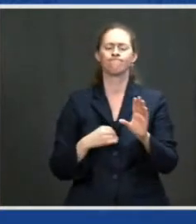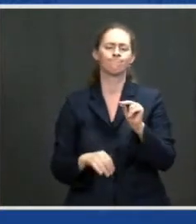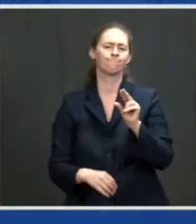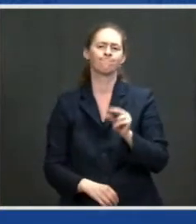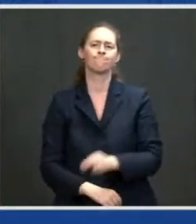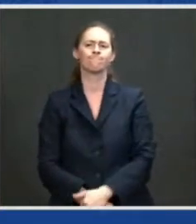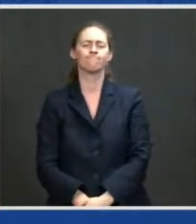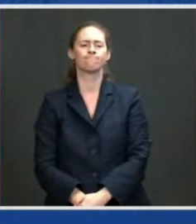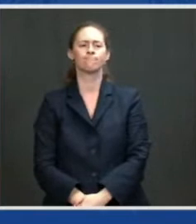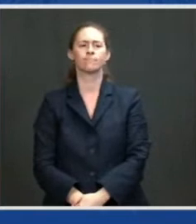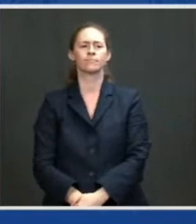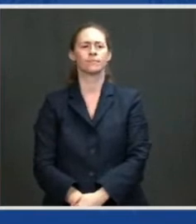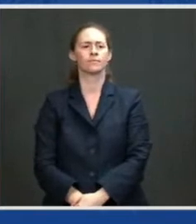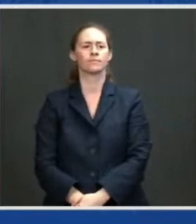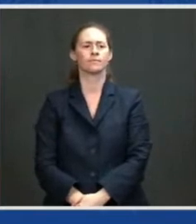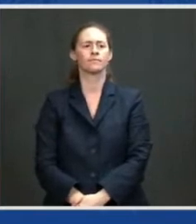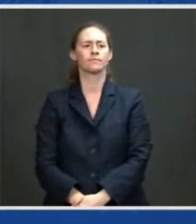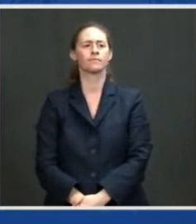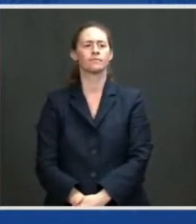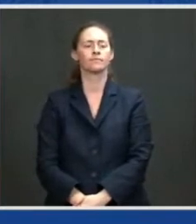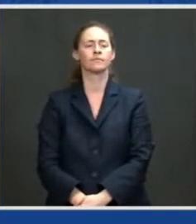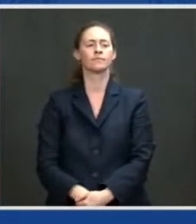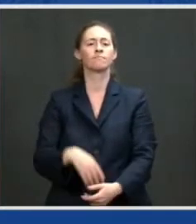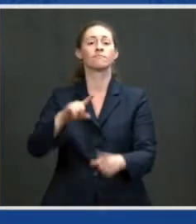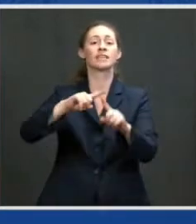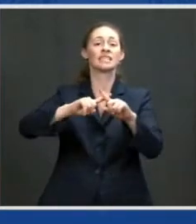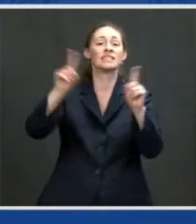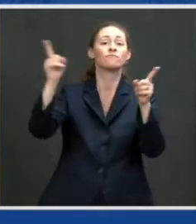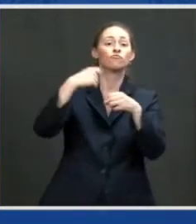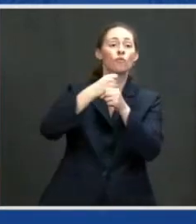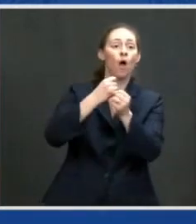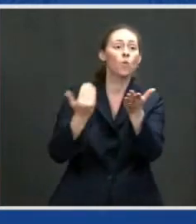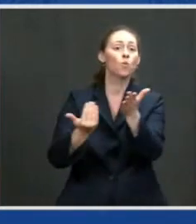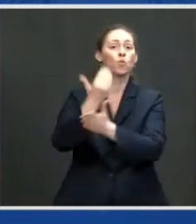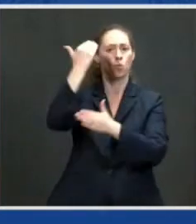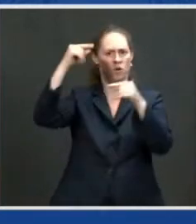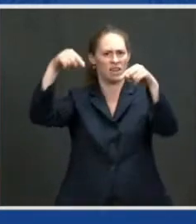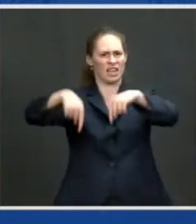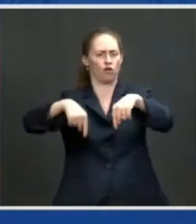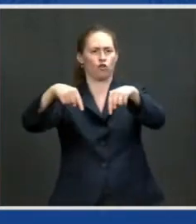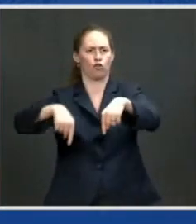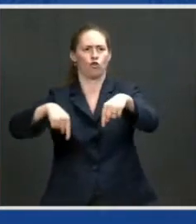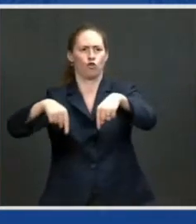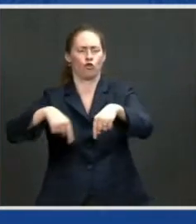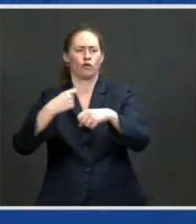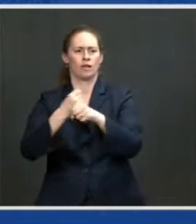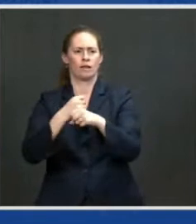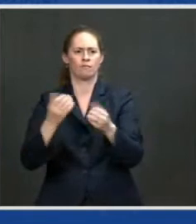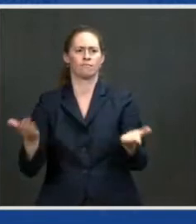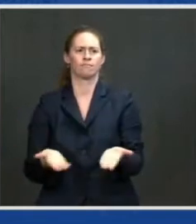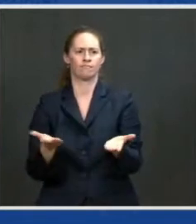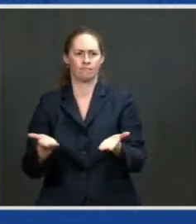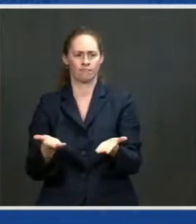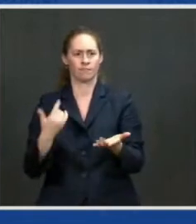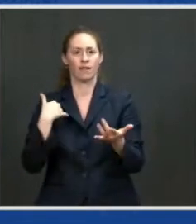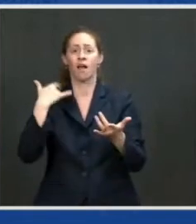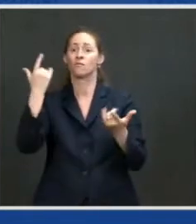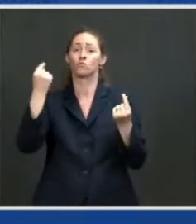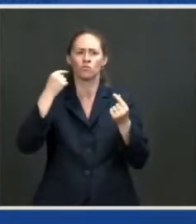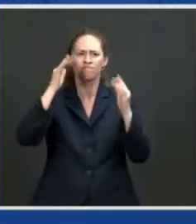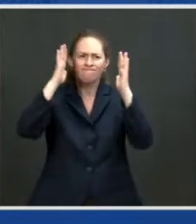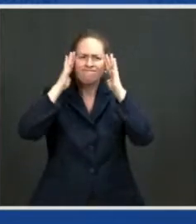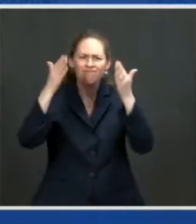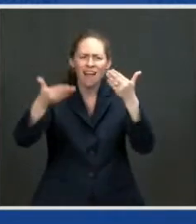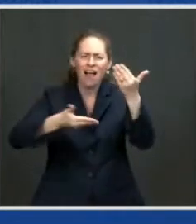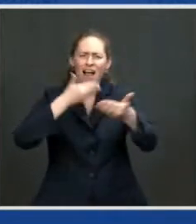or any of the product down the line. Right now, what can happen is you can hire an American company and they can sublet to, and